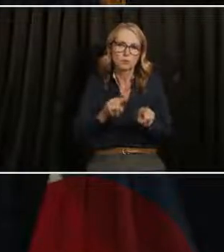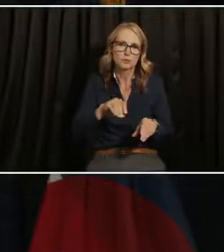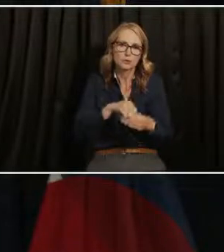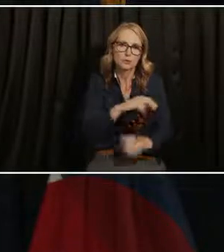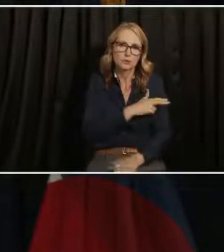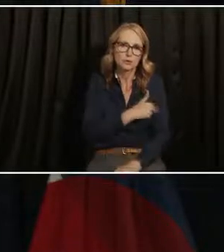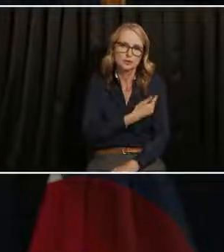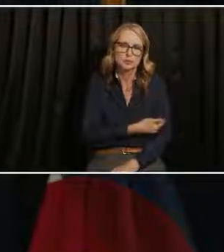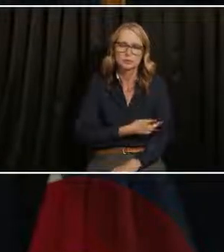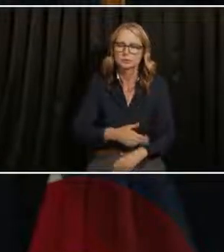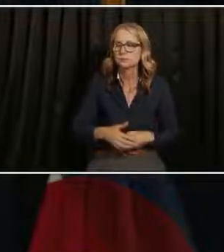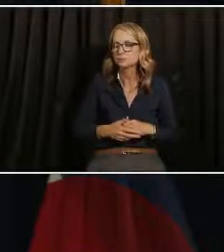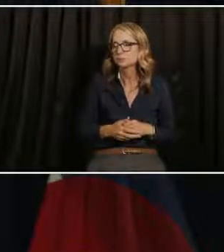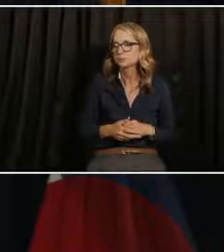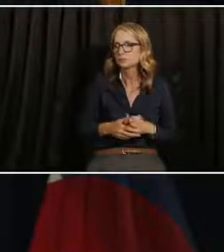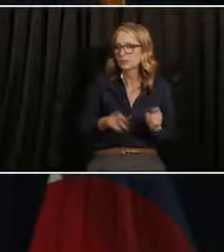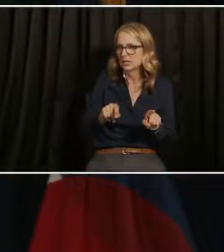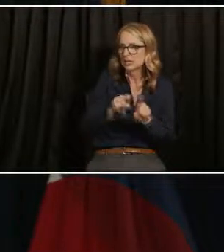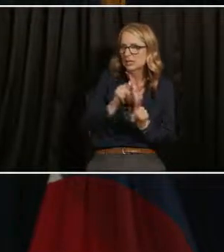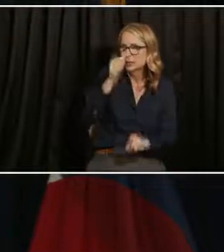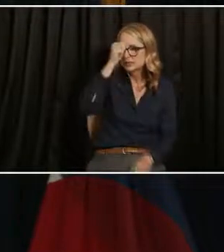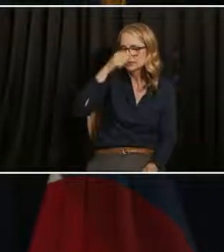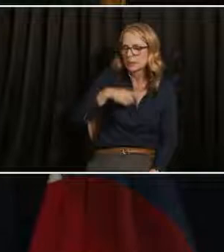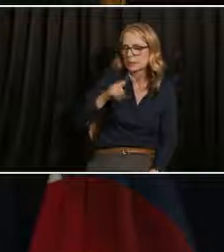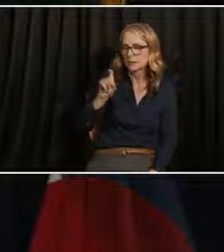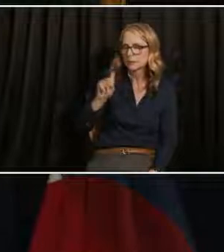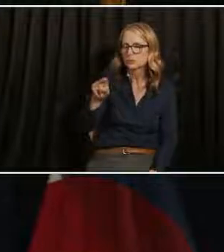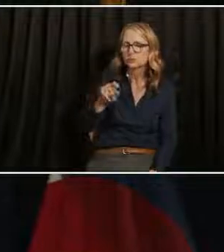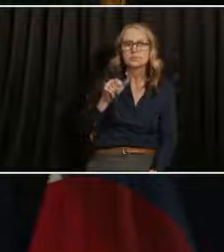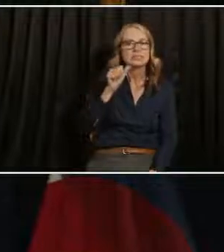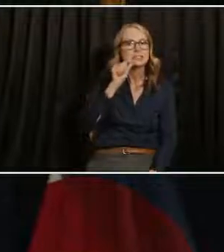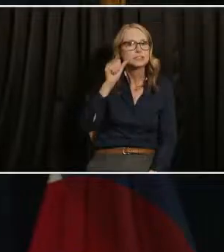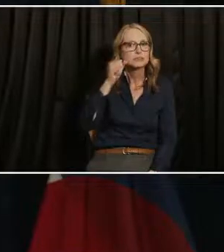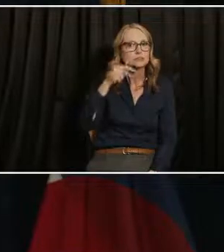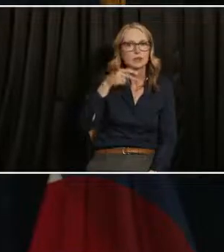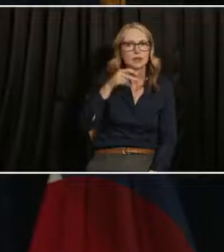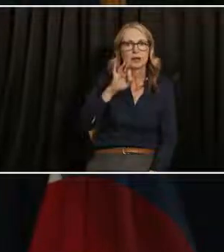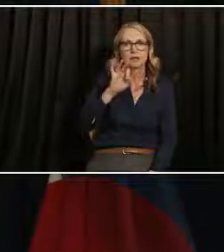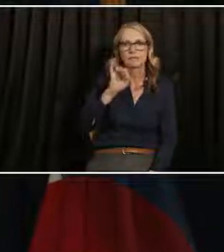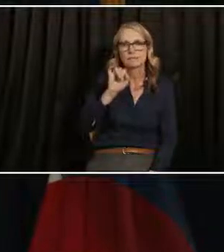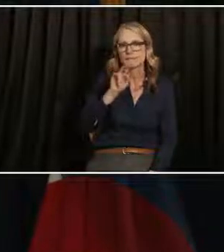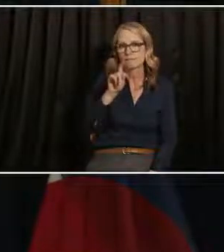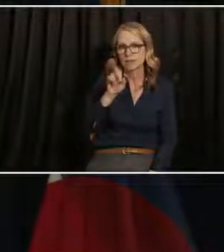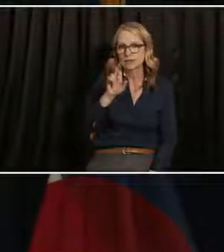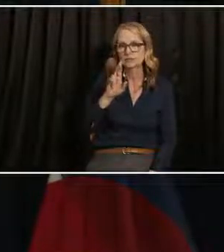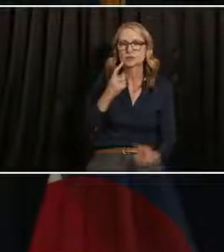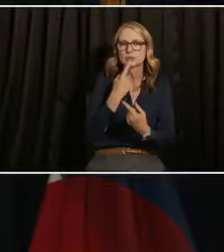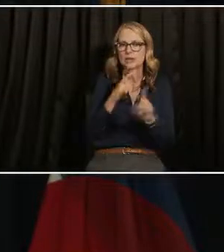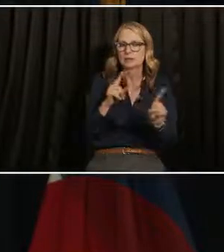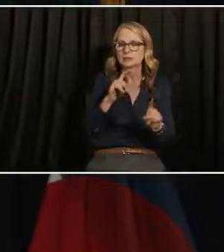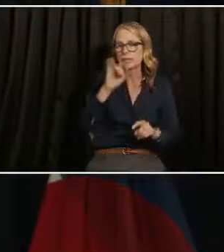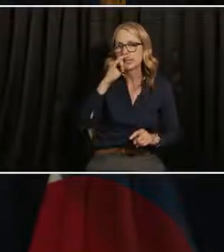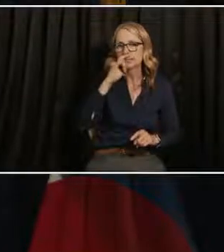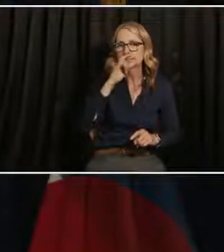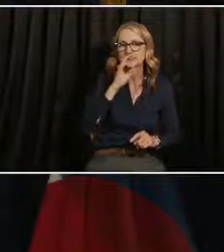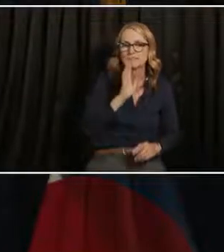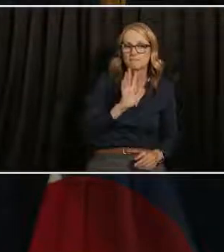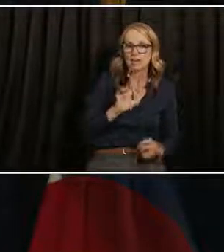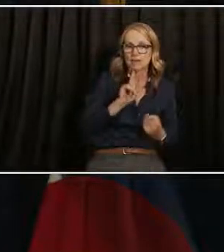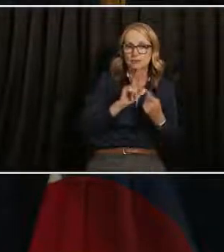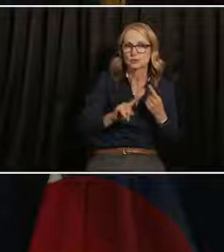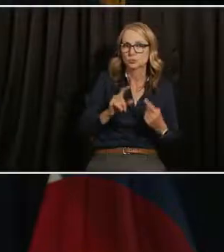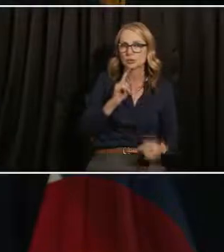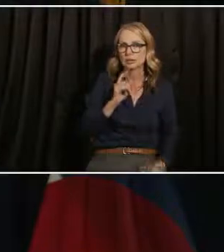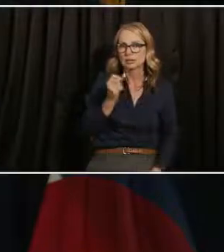One was after Pfizer's announcement yesterday in regards to kids 5 to 11, you said that the FDA should work through their weekend,